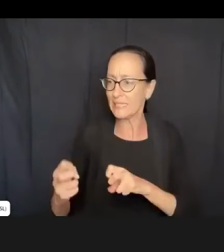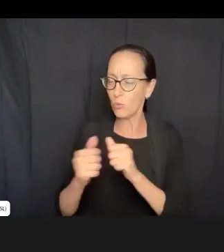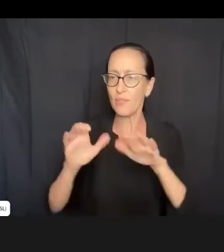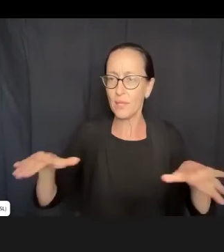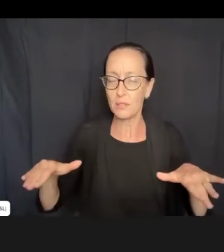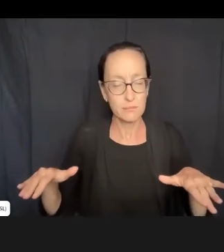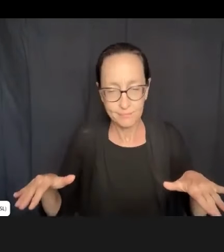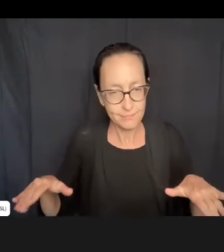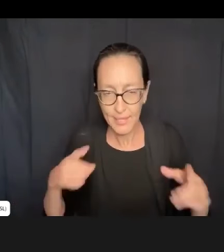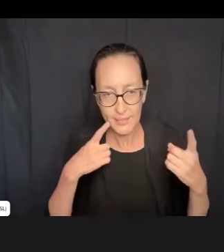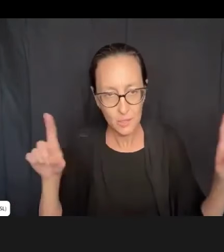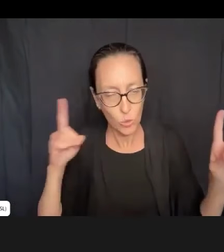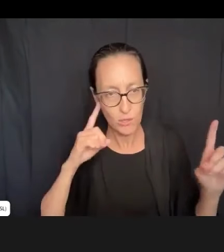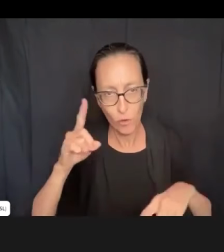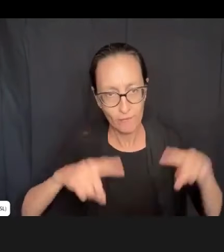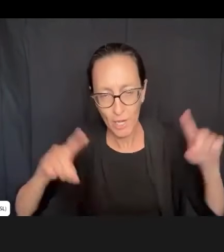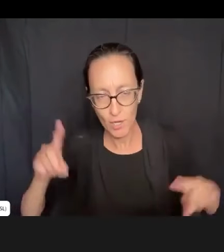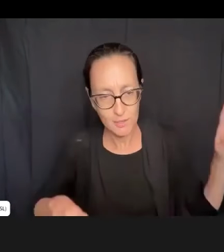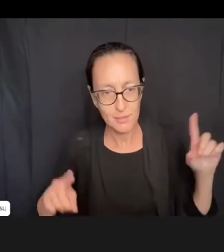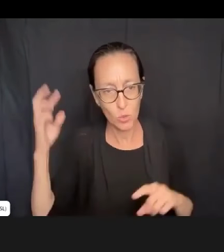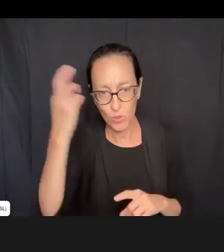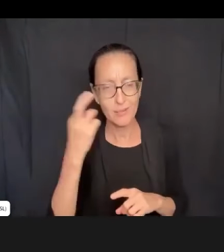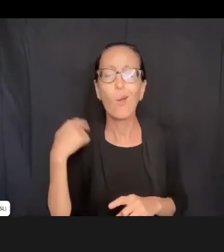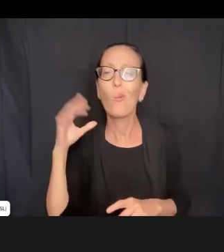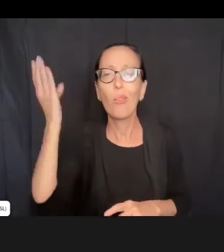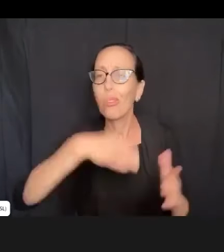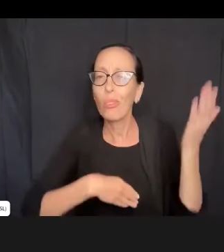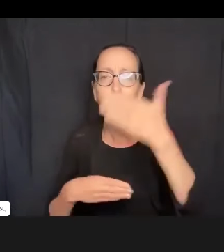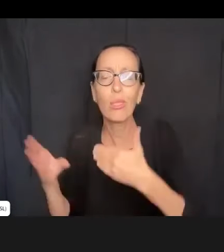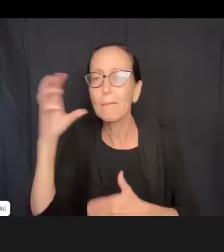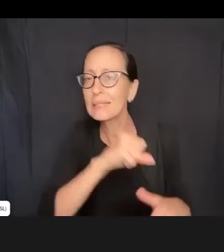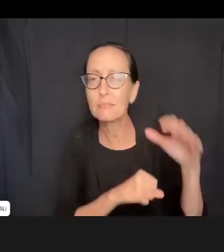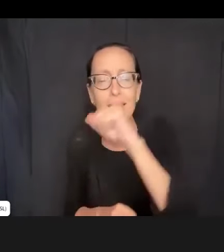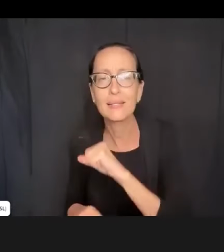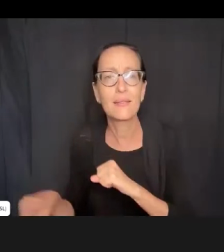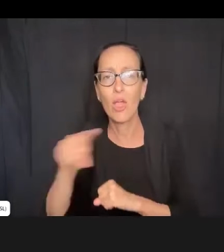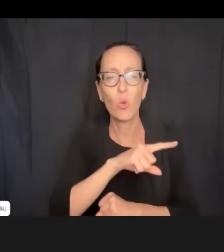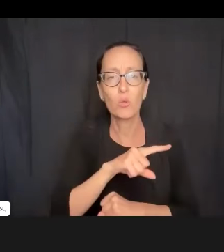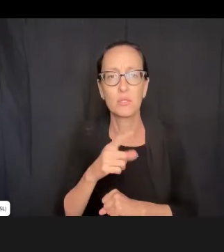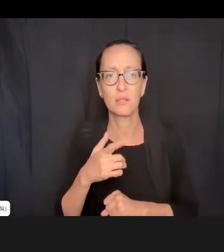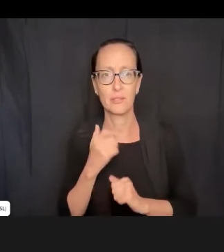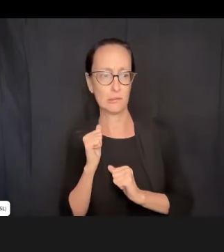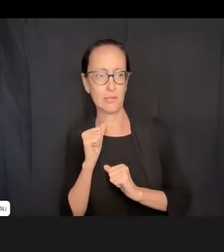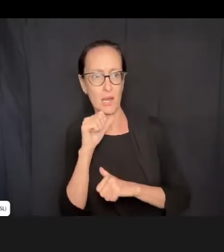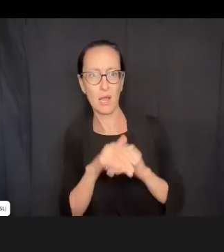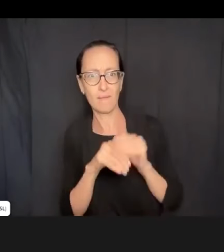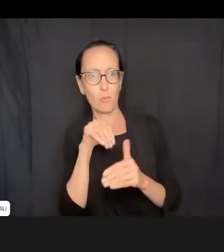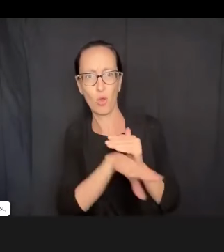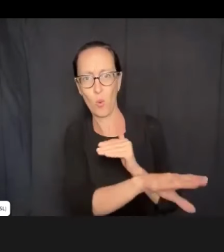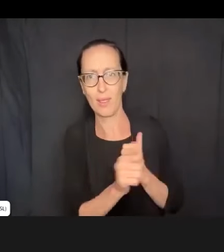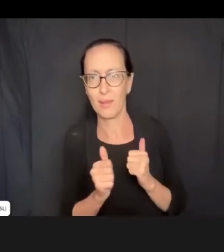Number one, we're going to miss kids or others that may need supports because they're not comfortable coming down. Number